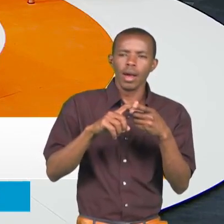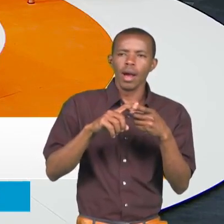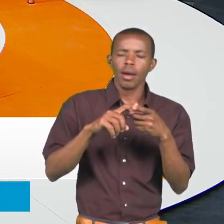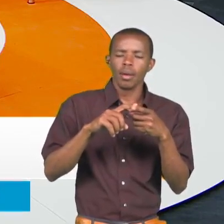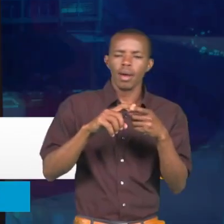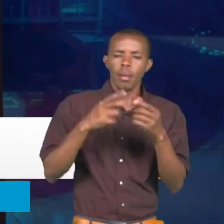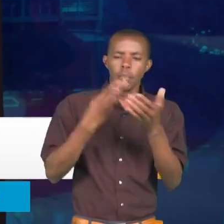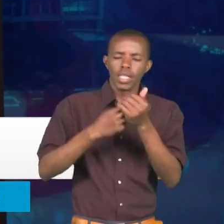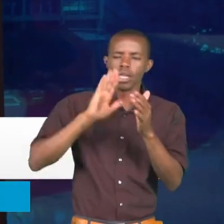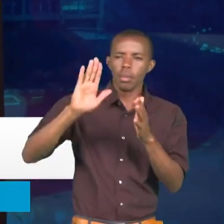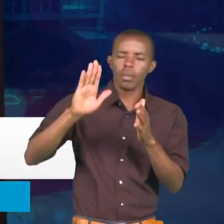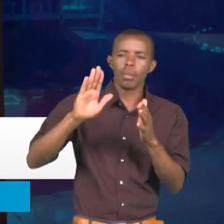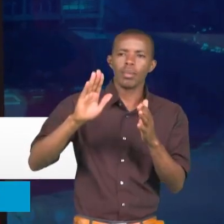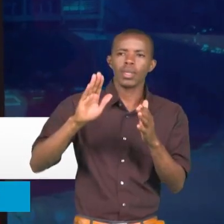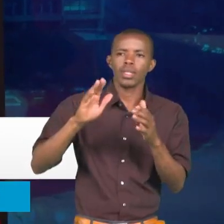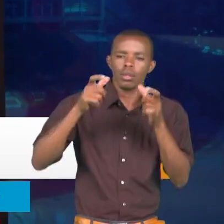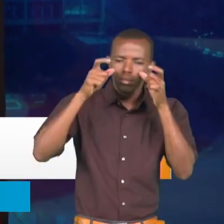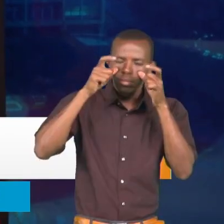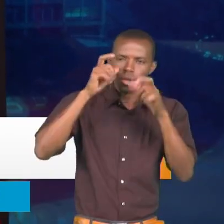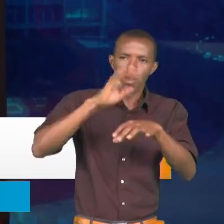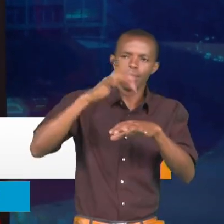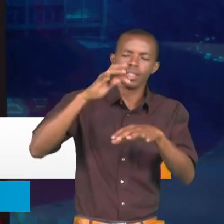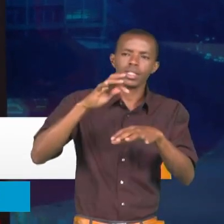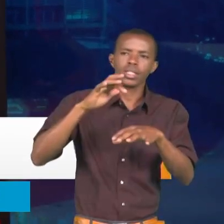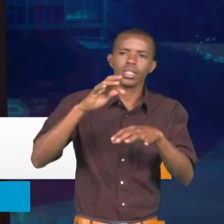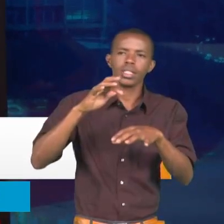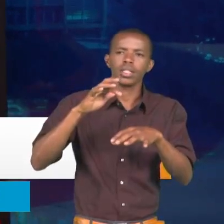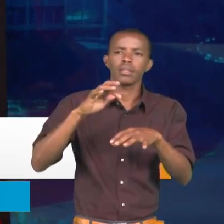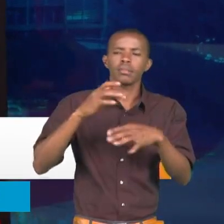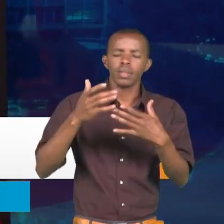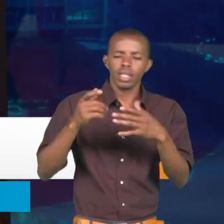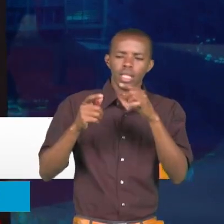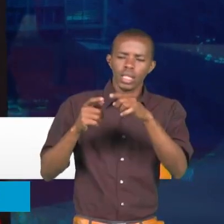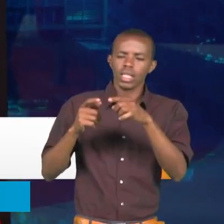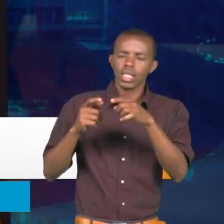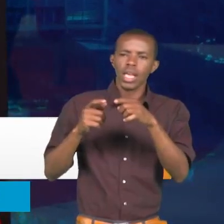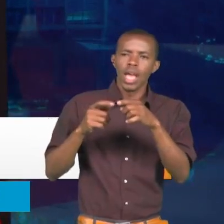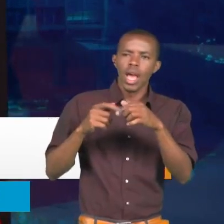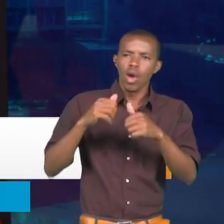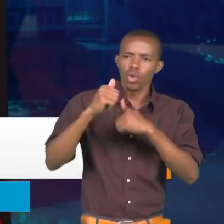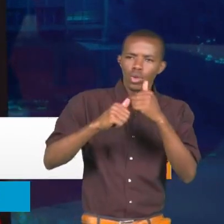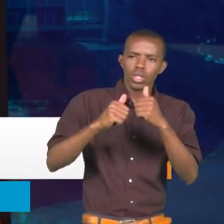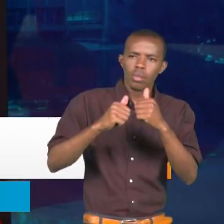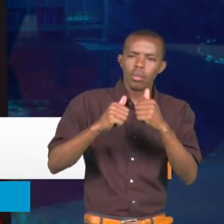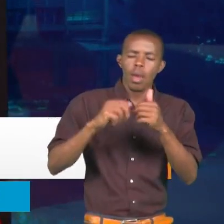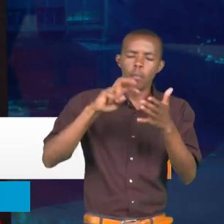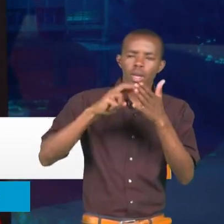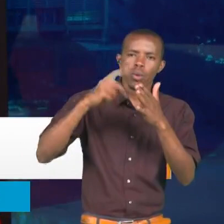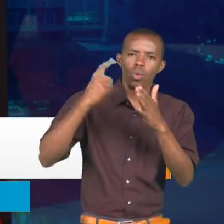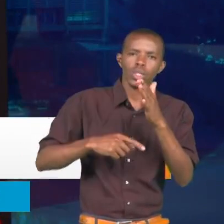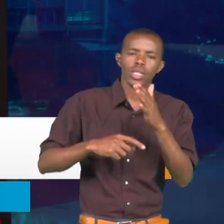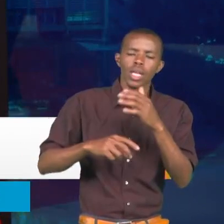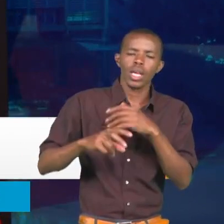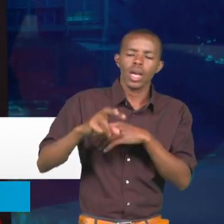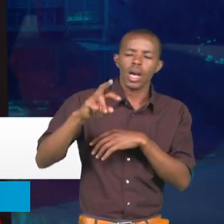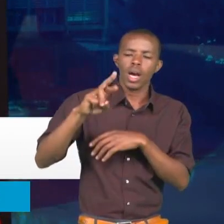okay, and either their viral load is not suppressed, they have an high viral load. Yeah. This means that the ARVs